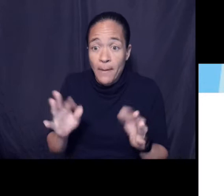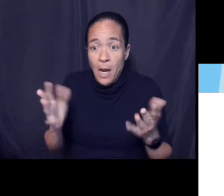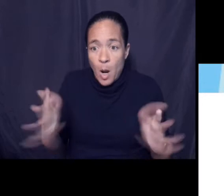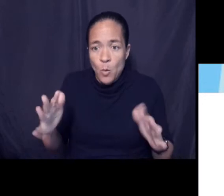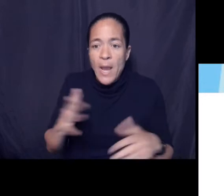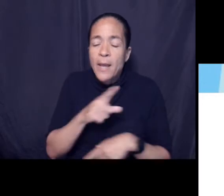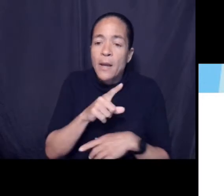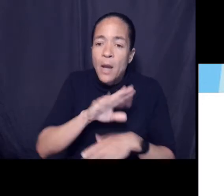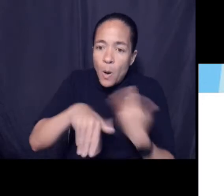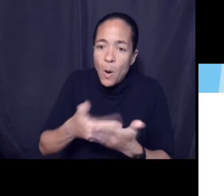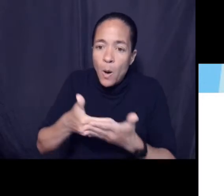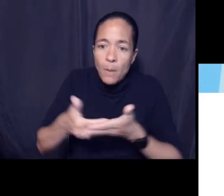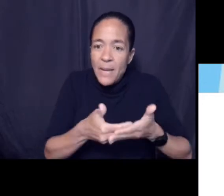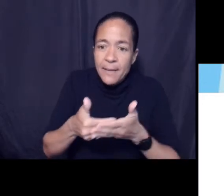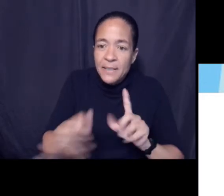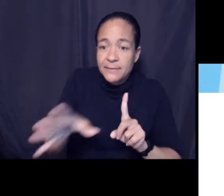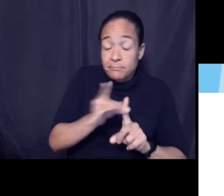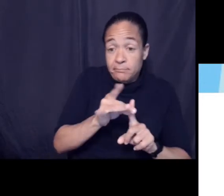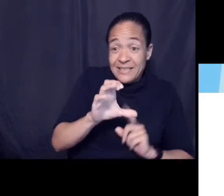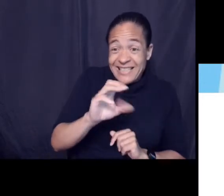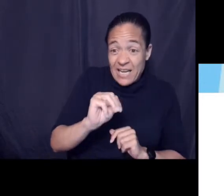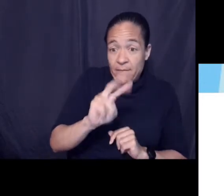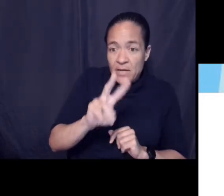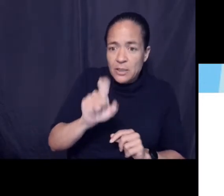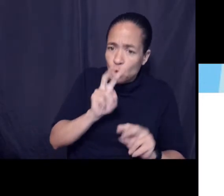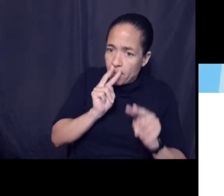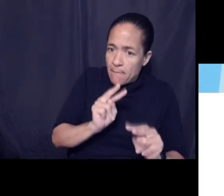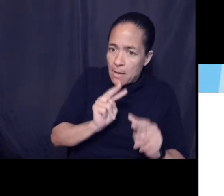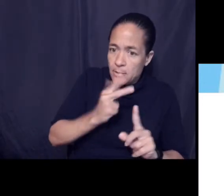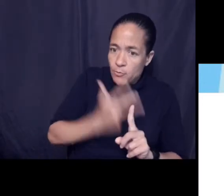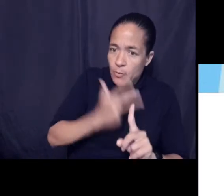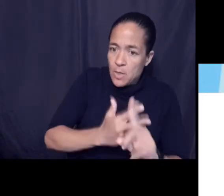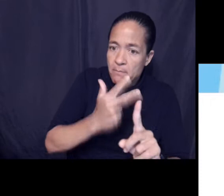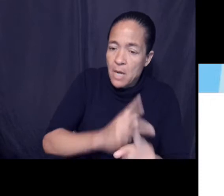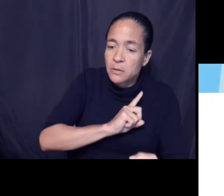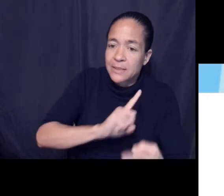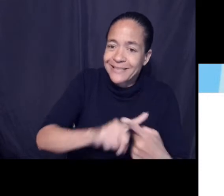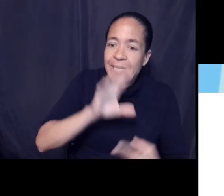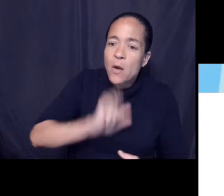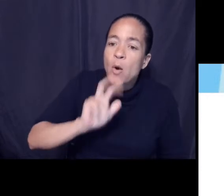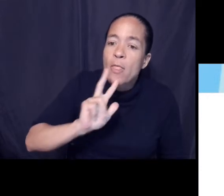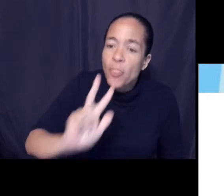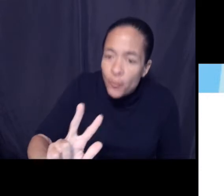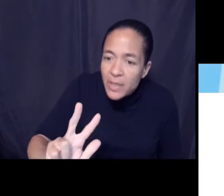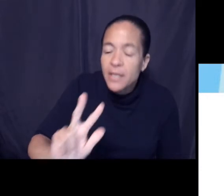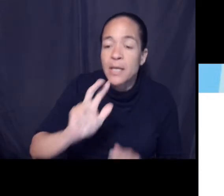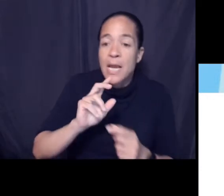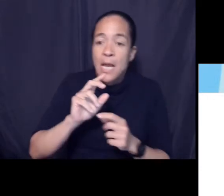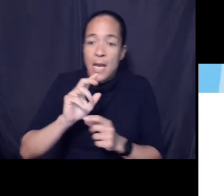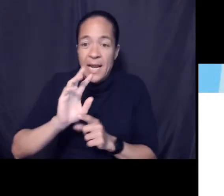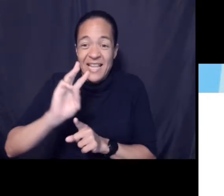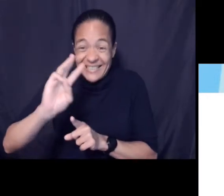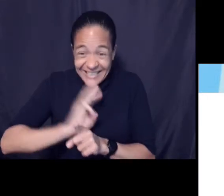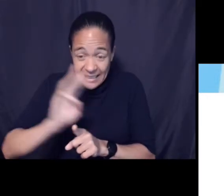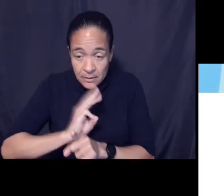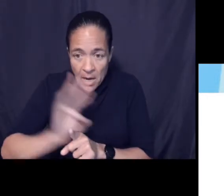confirmed congenital CMV infection should be monitored every 3 months until age 3, every 6 months until age